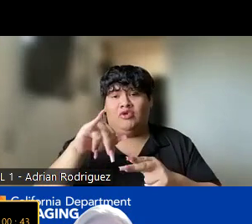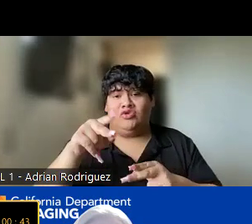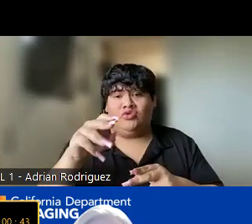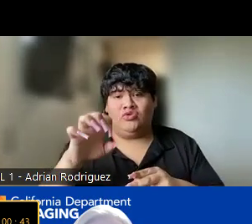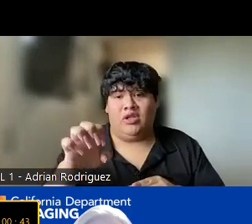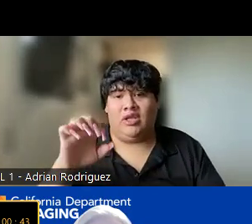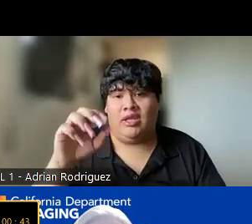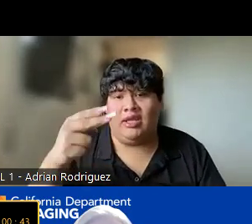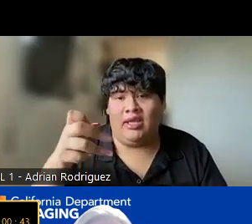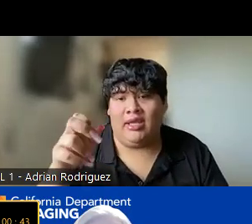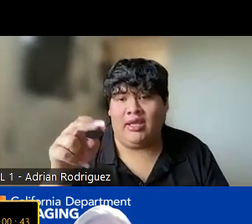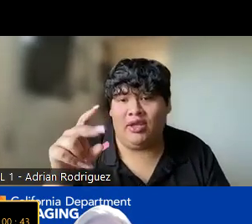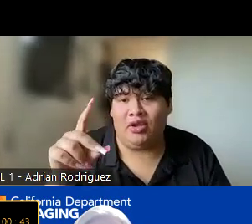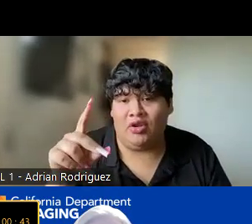and